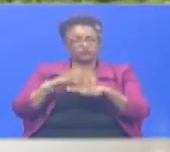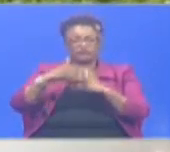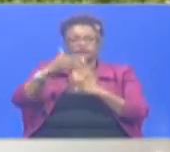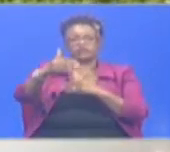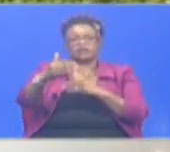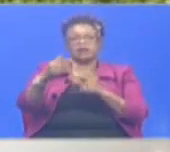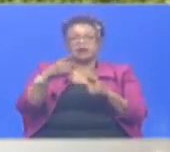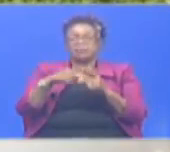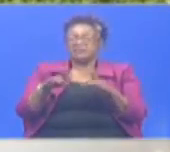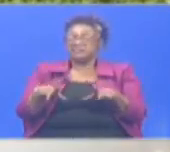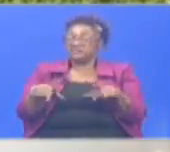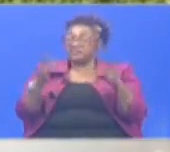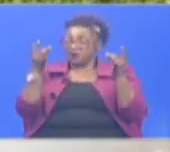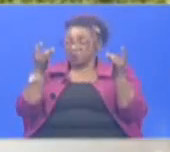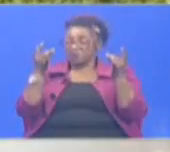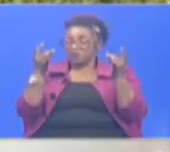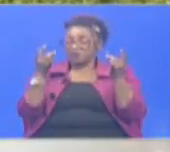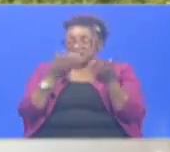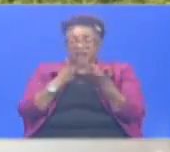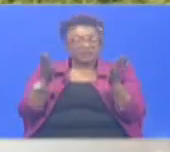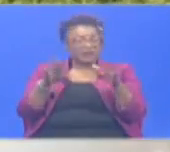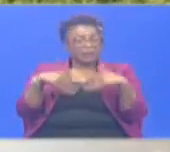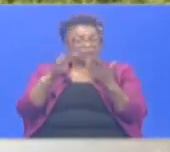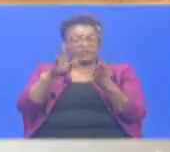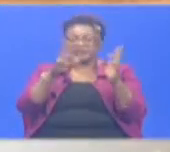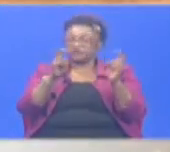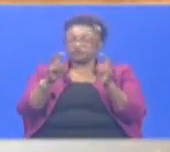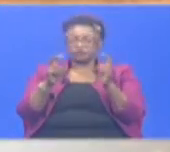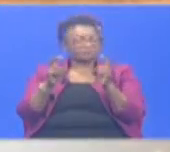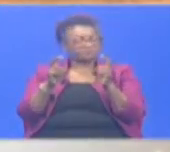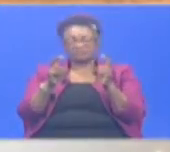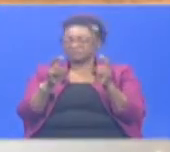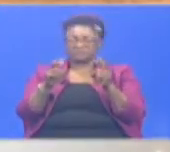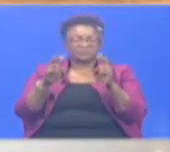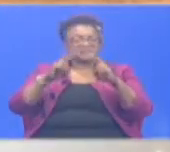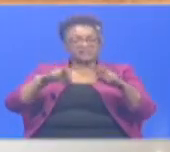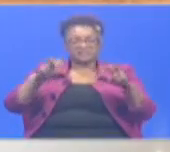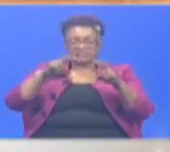found closure over the matter, they are still seeking justice. Anita Nkonge,